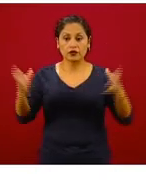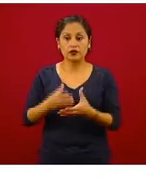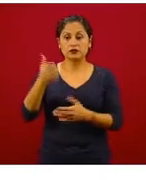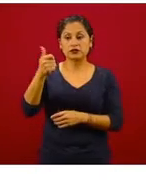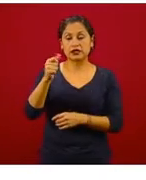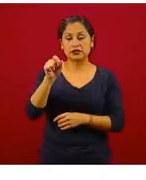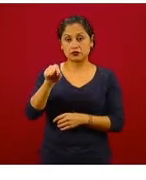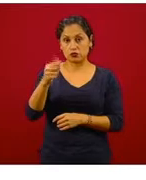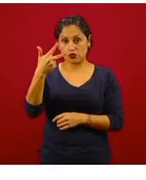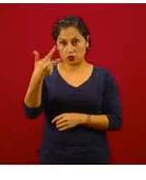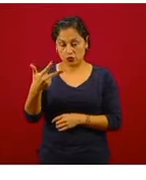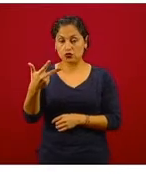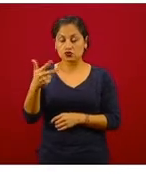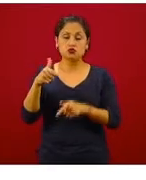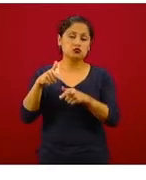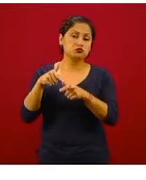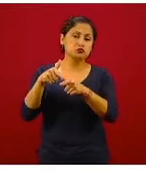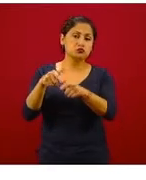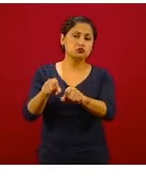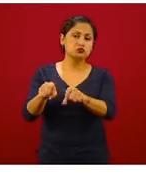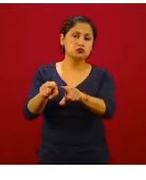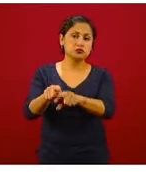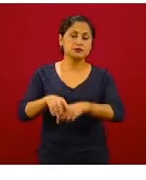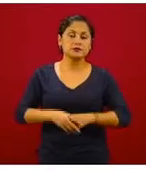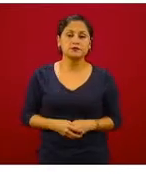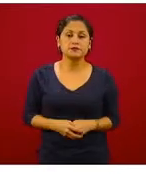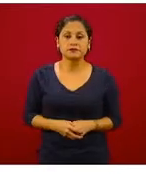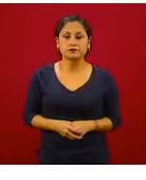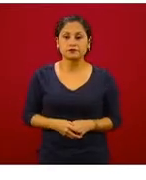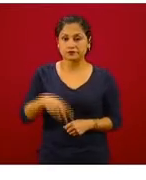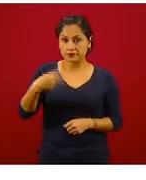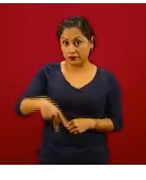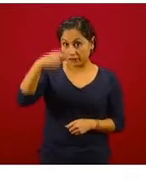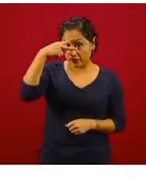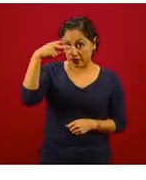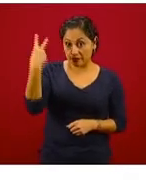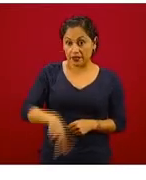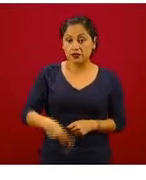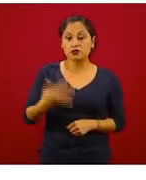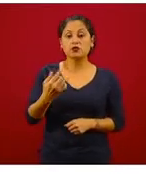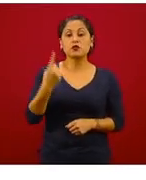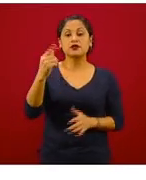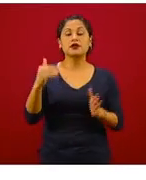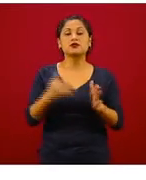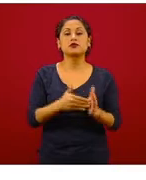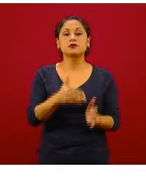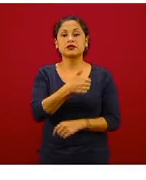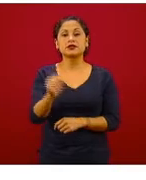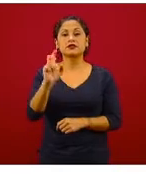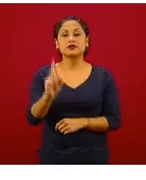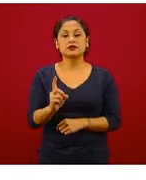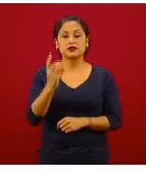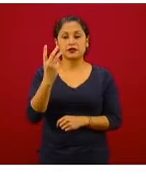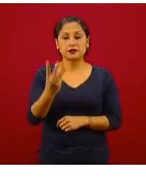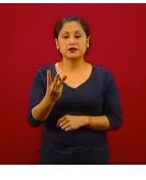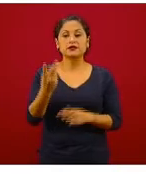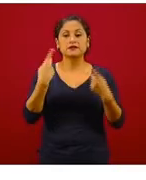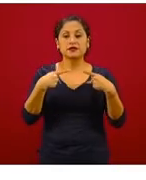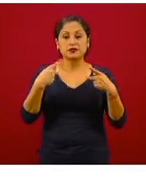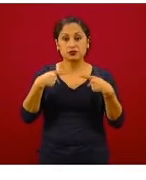our global fatality rate as well mentioned there. In Mexico, we have